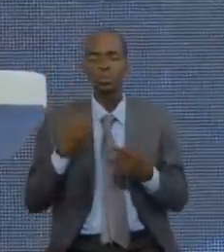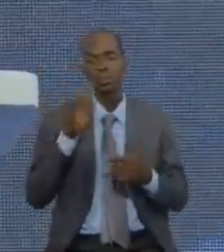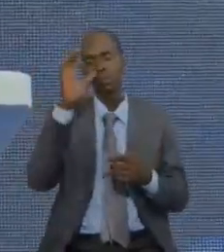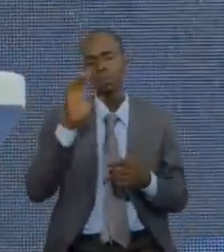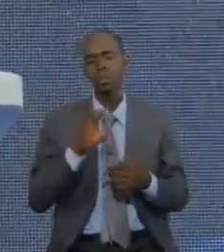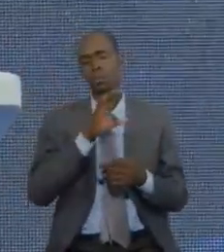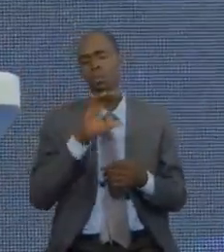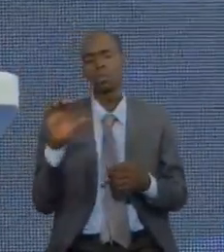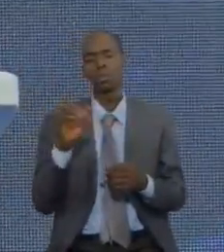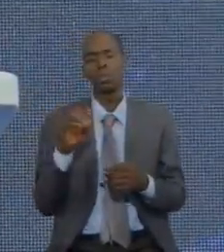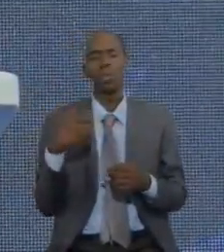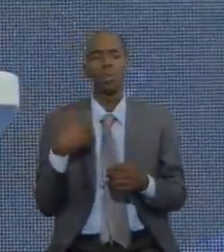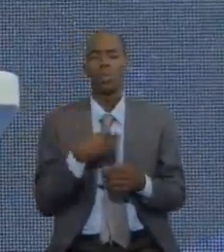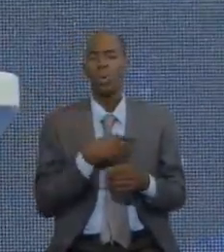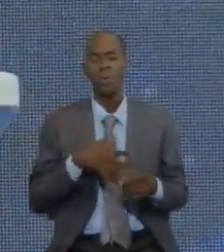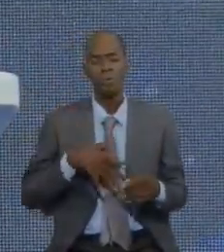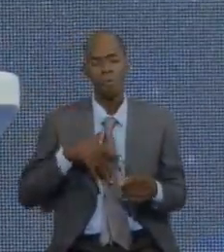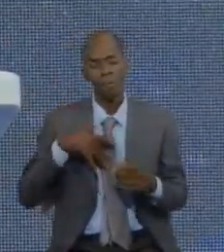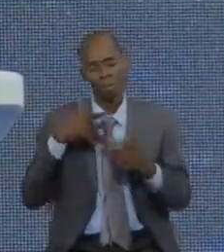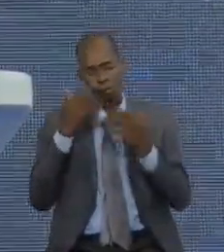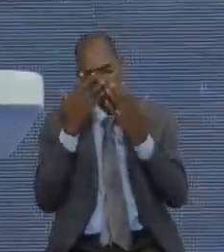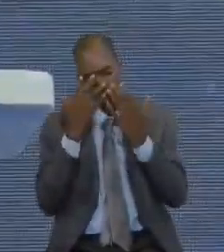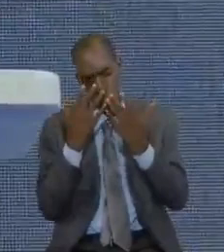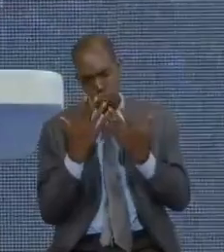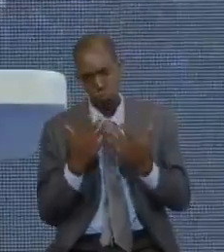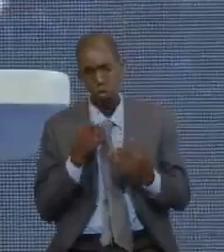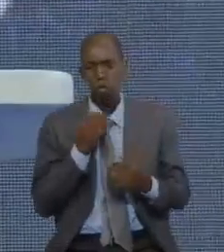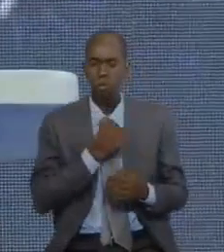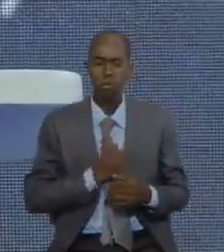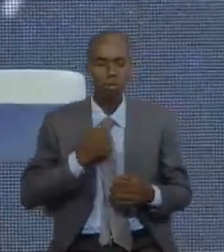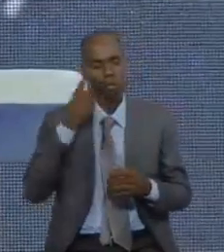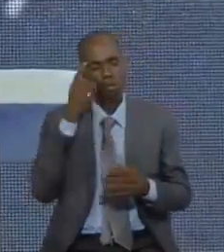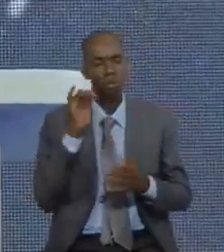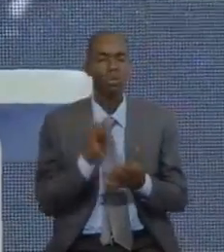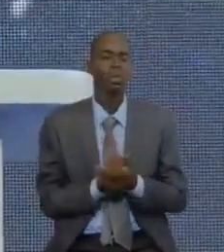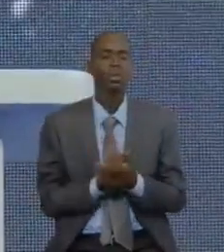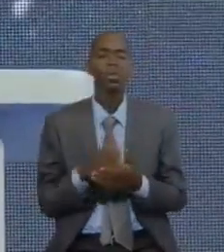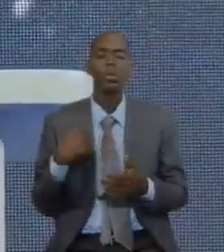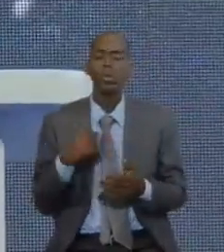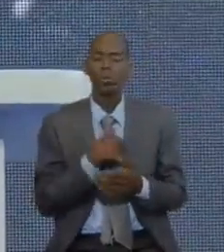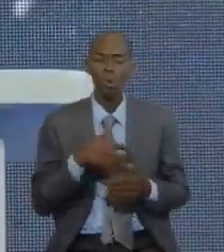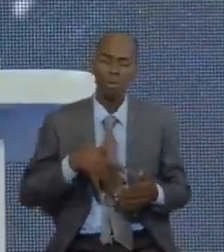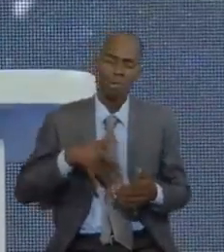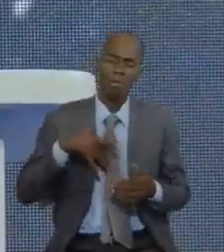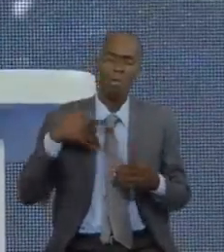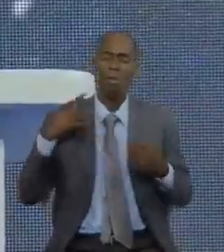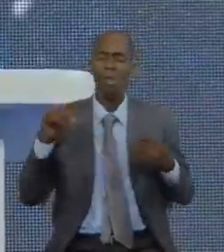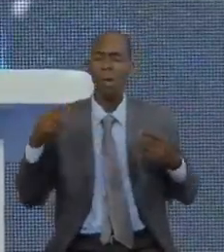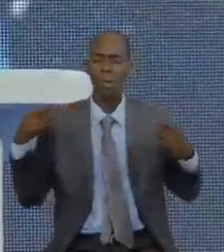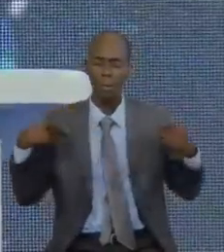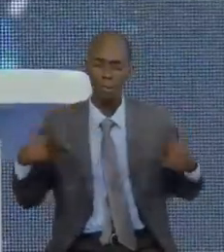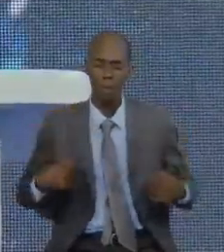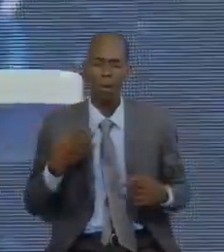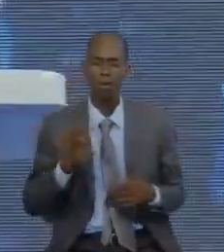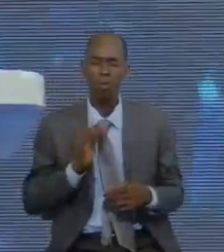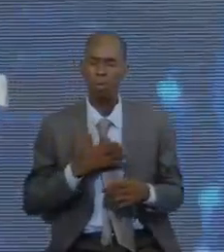We feel sorry for that. We feel the pain of our evil deeds.